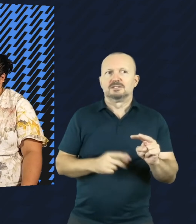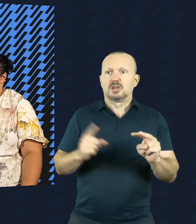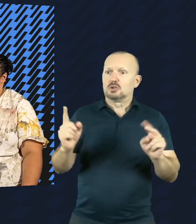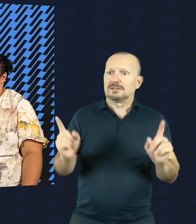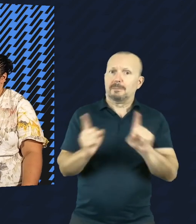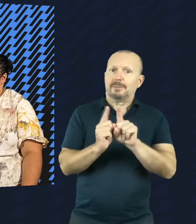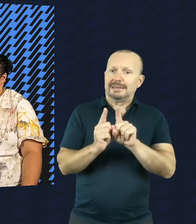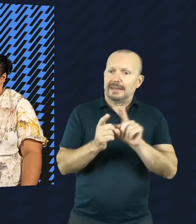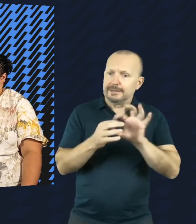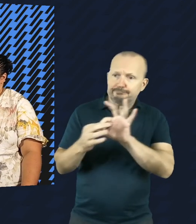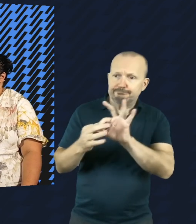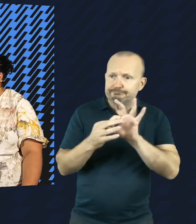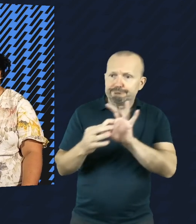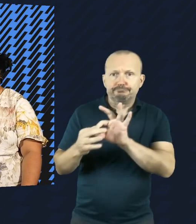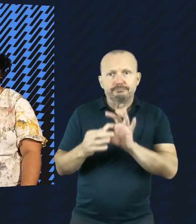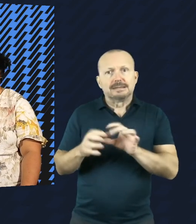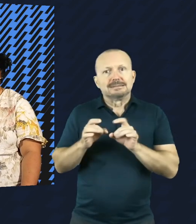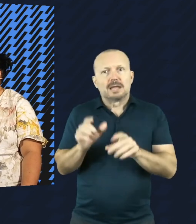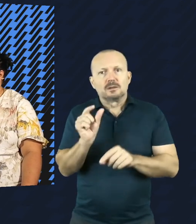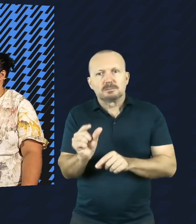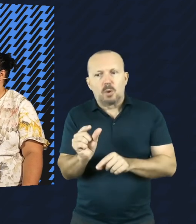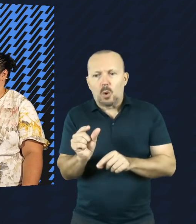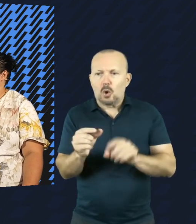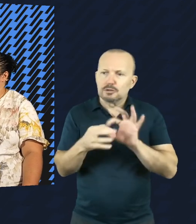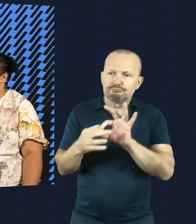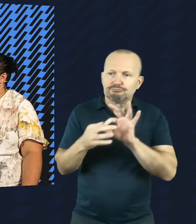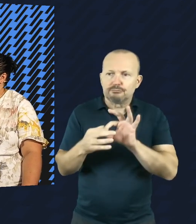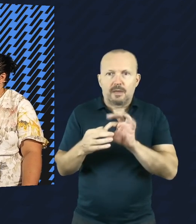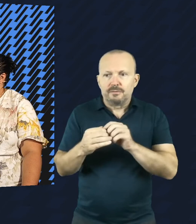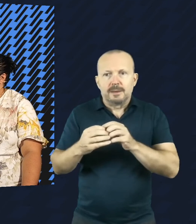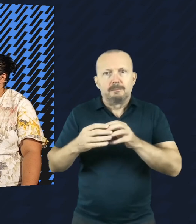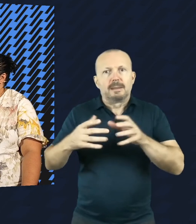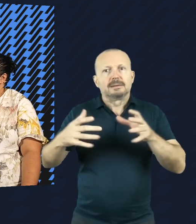your way. Who knows, like, honestly,